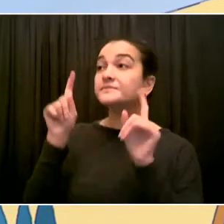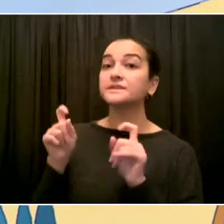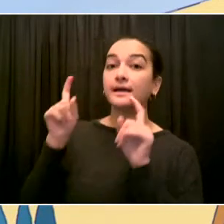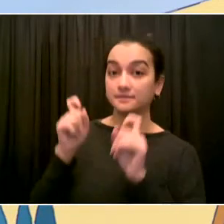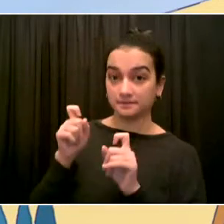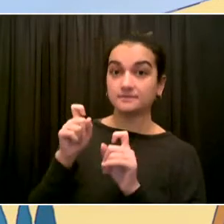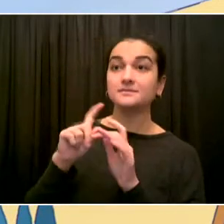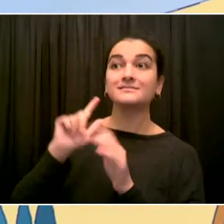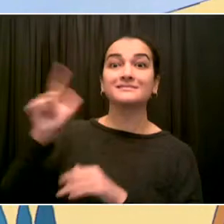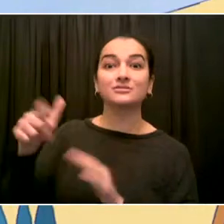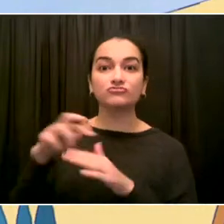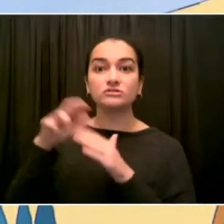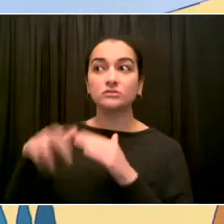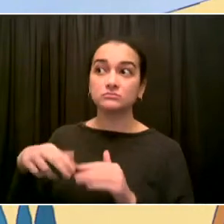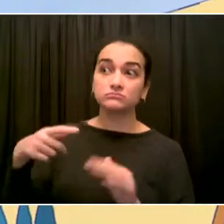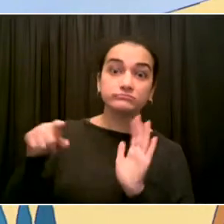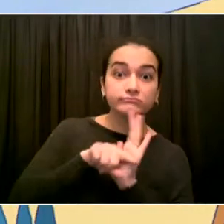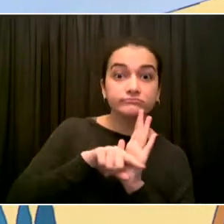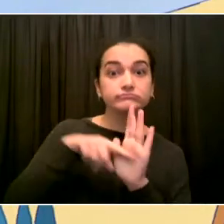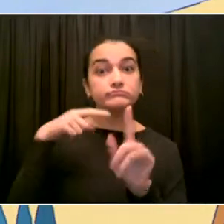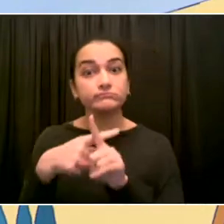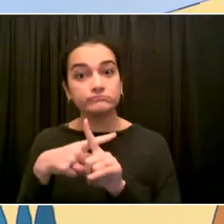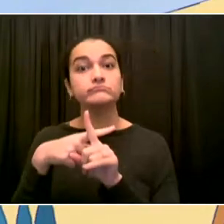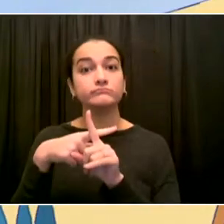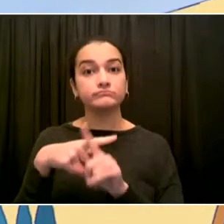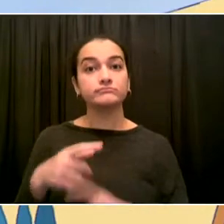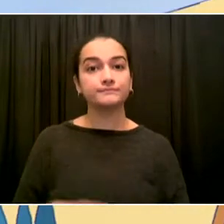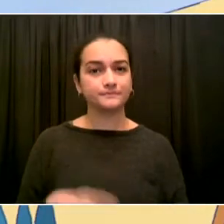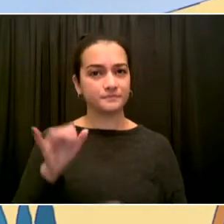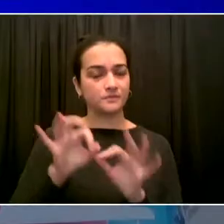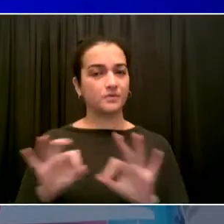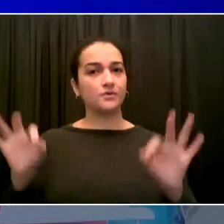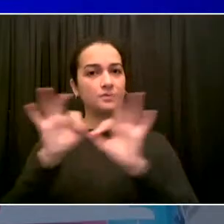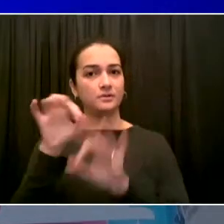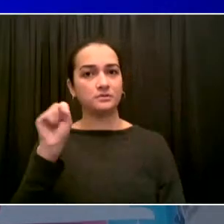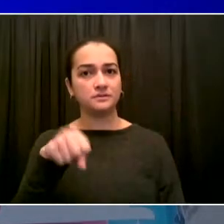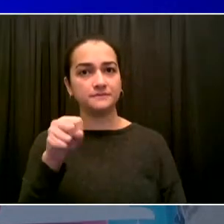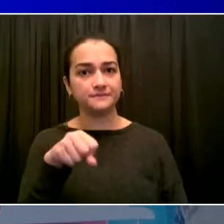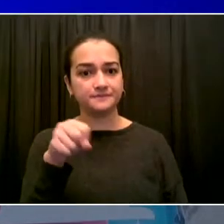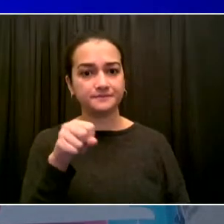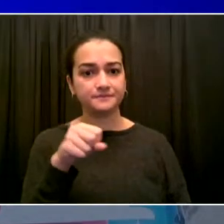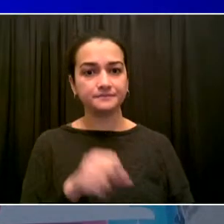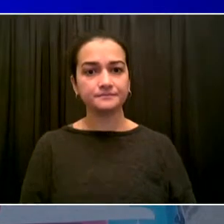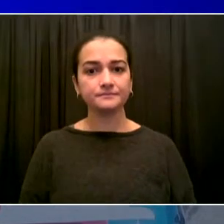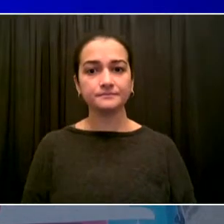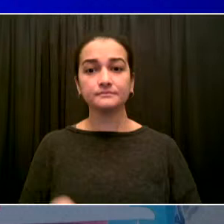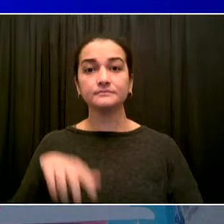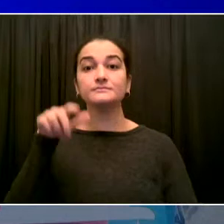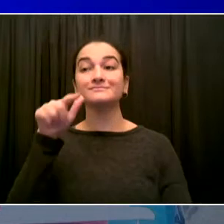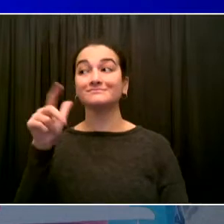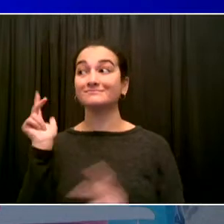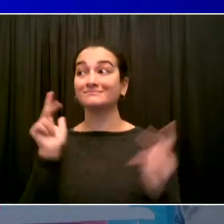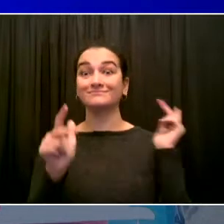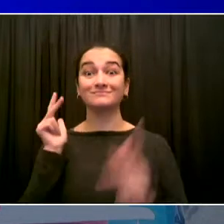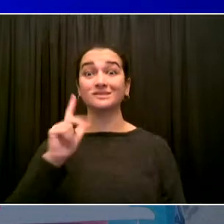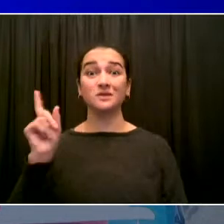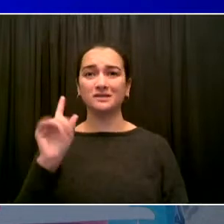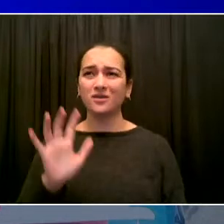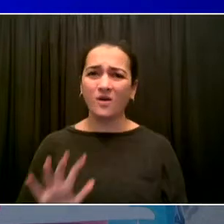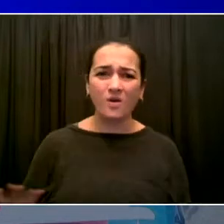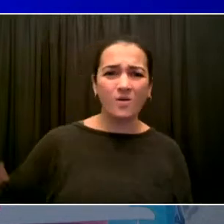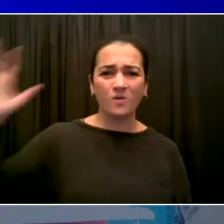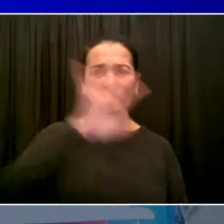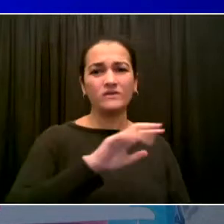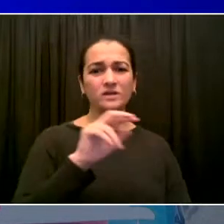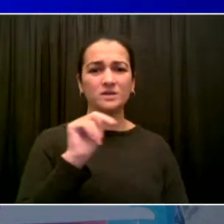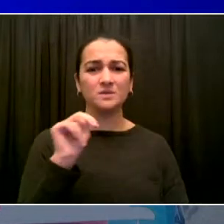vaccination sites and our mobile testing sites have been all over the city. With mobile testing, there's been 9,000 events put